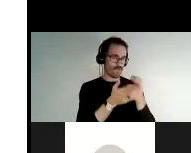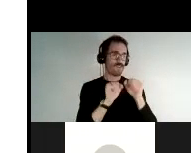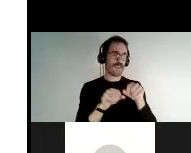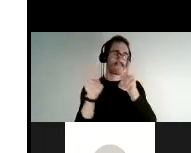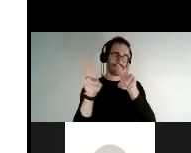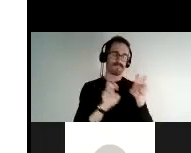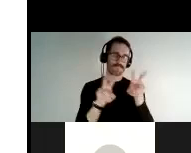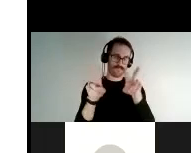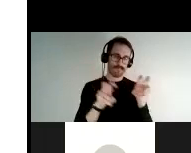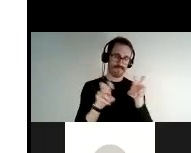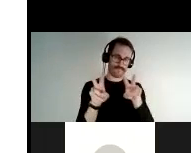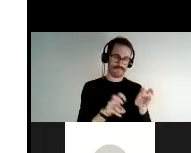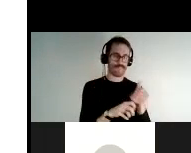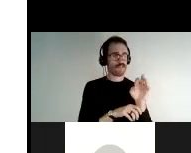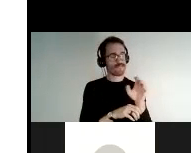for